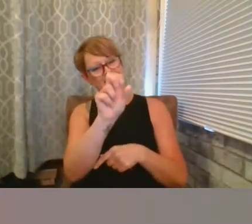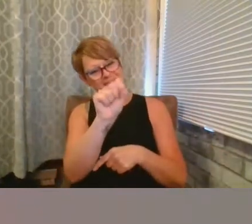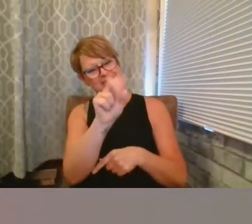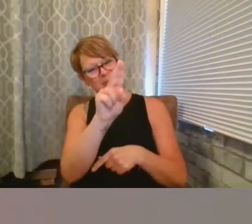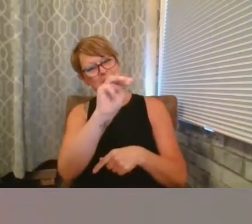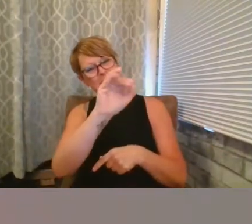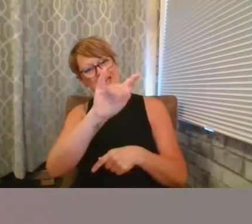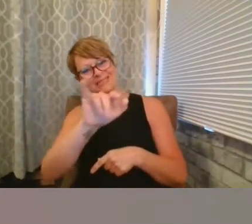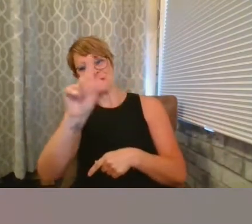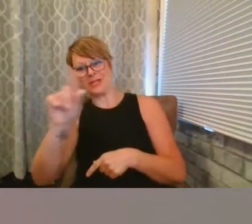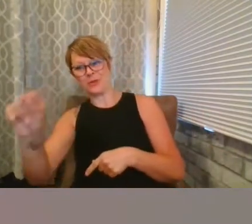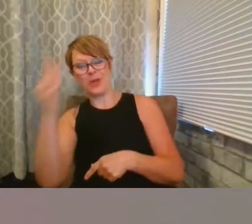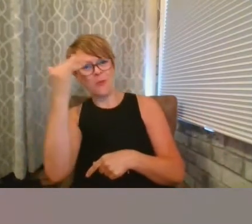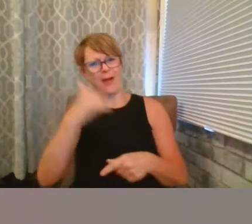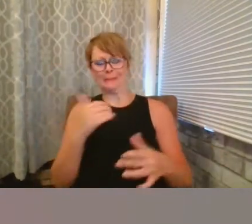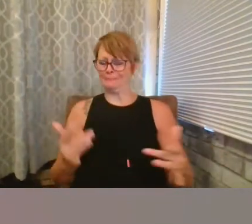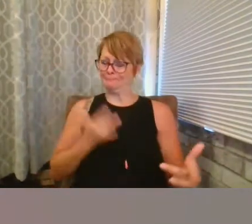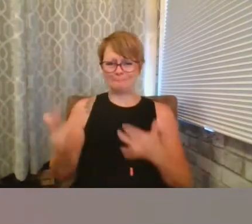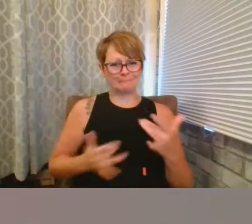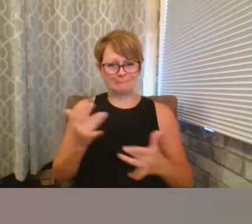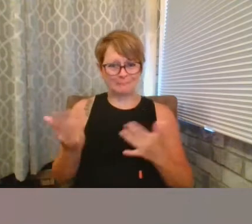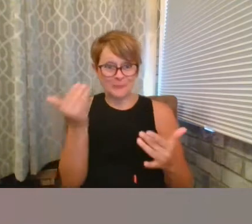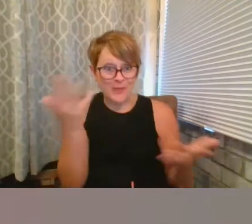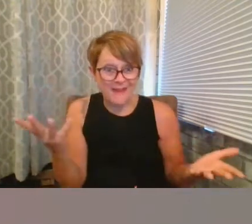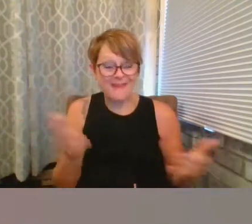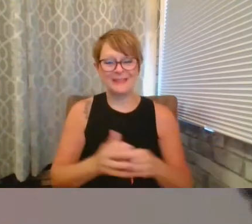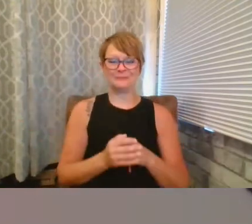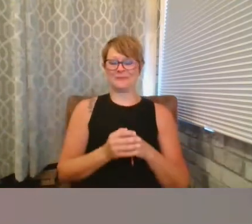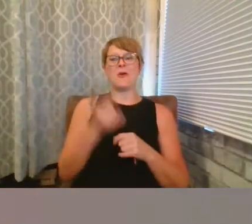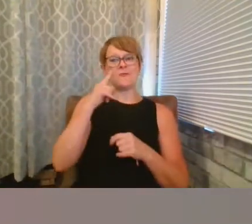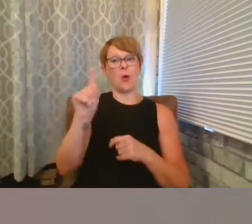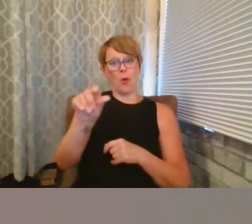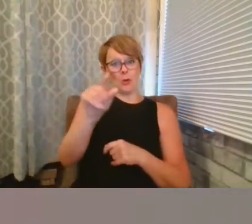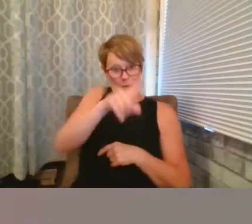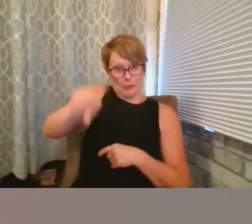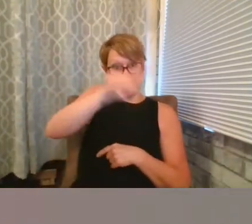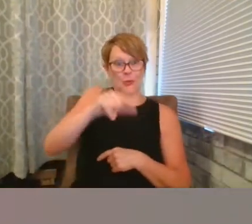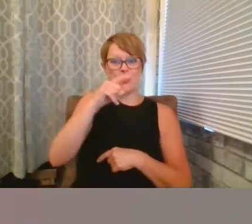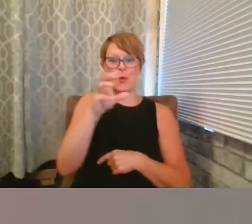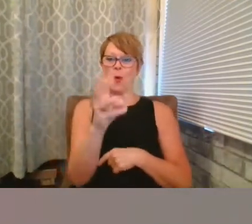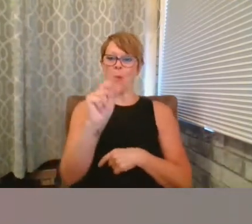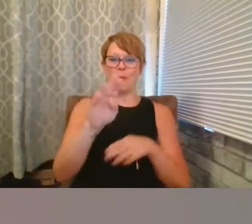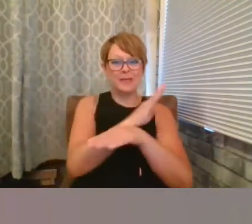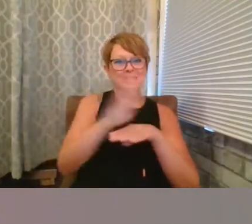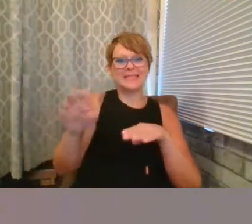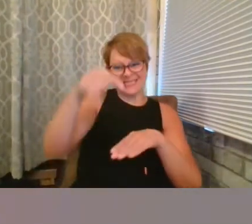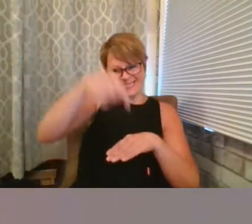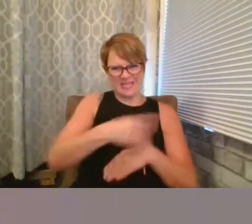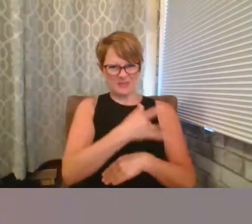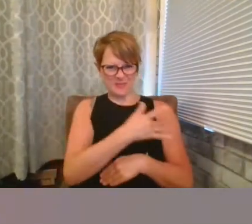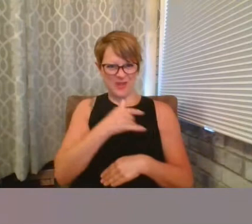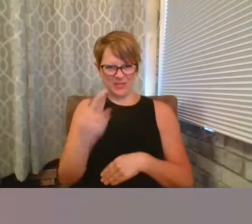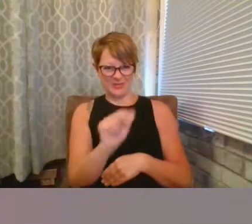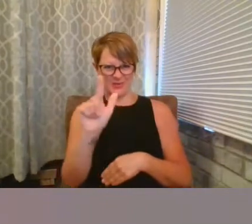because of you guys, my fellow entrepreneurs in this same community, same province of Newfoundland